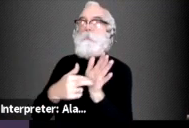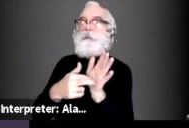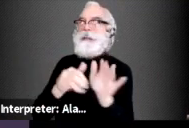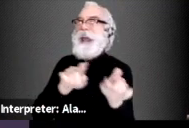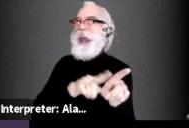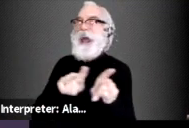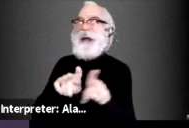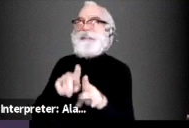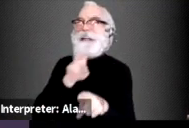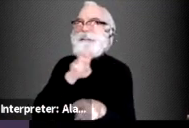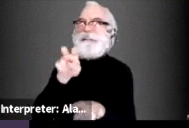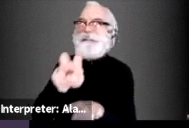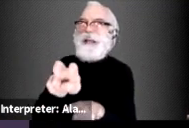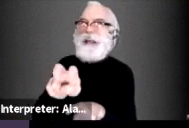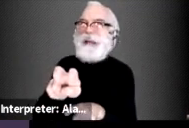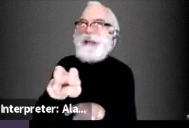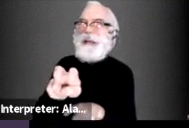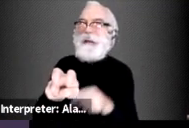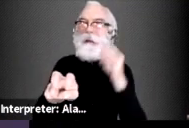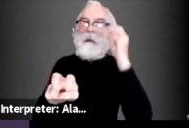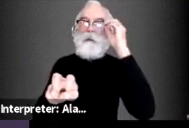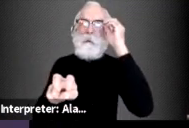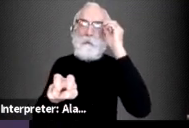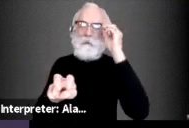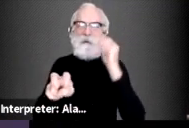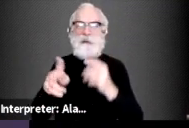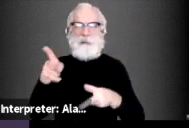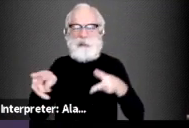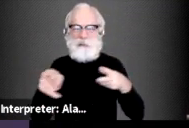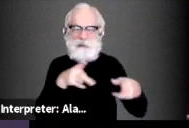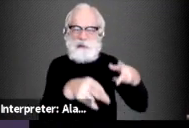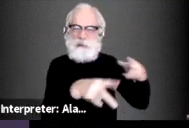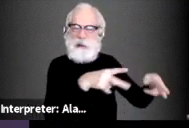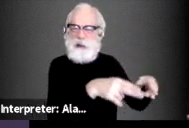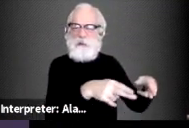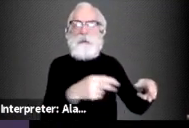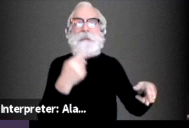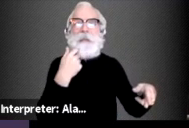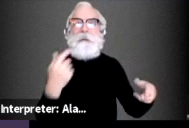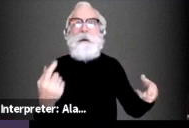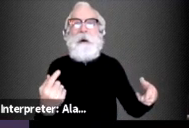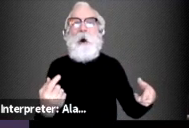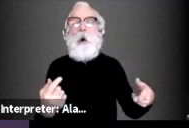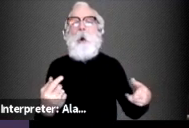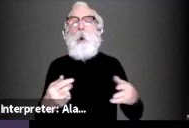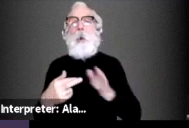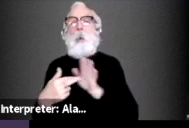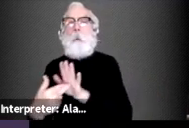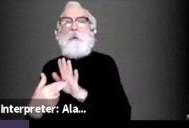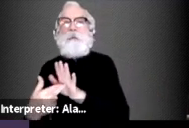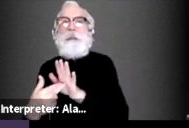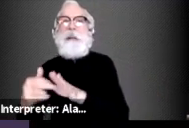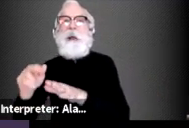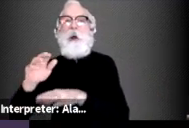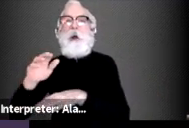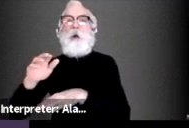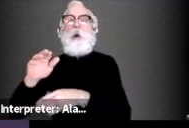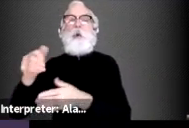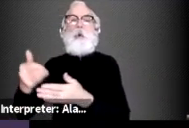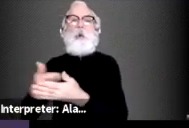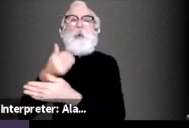of the separate sections of the snake with abbreviations for New York, New England, represented